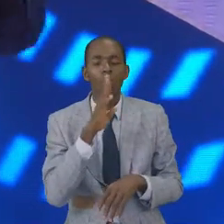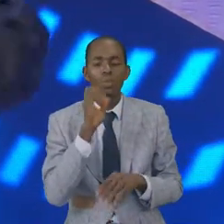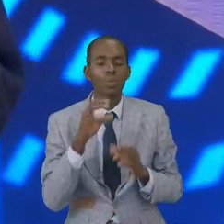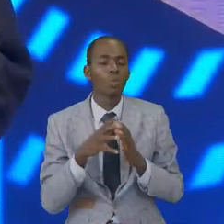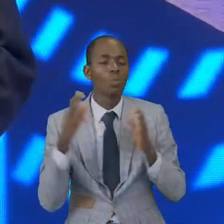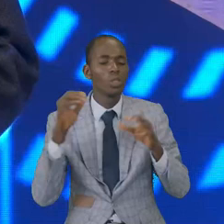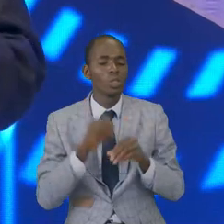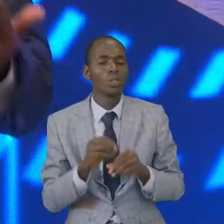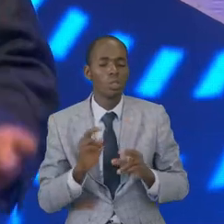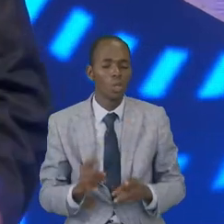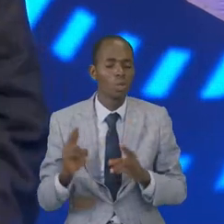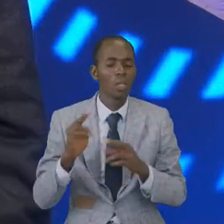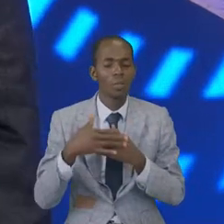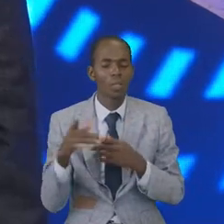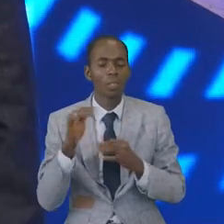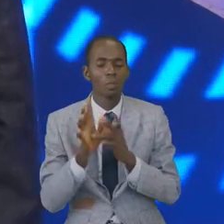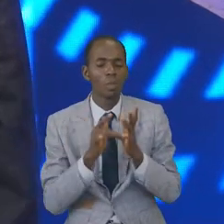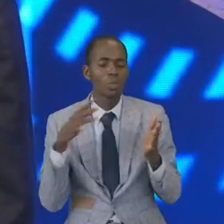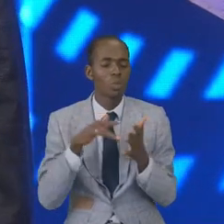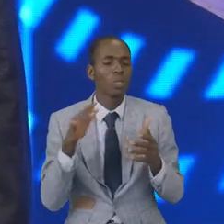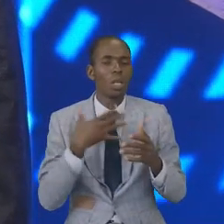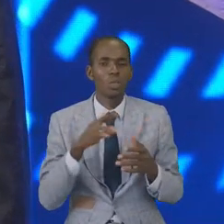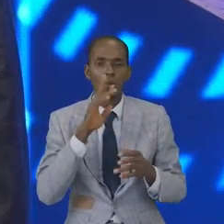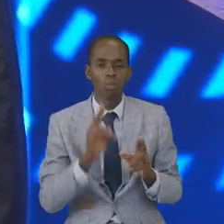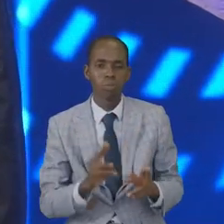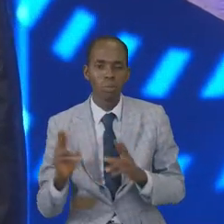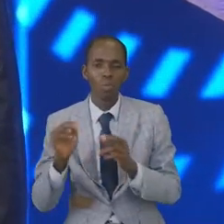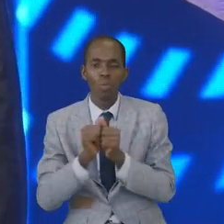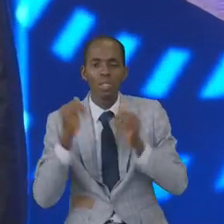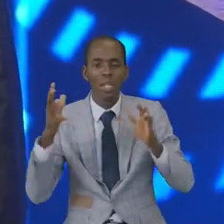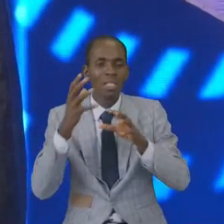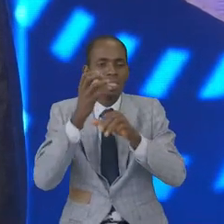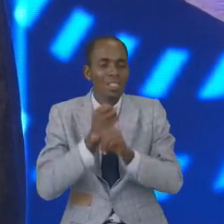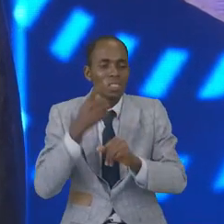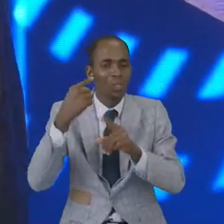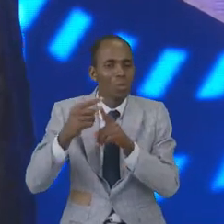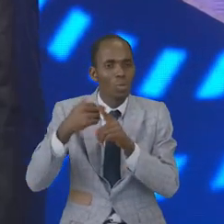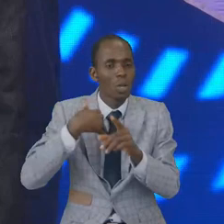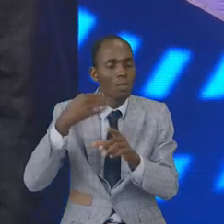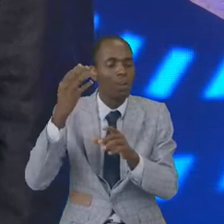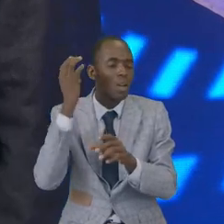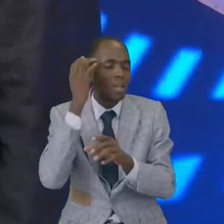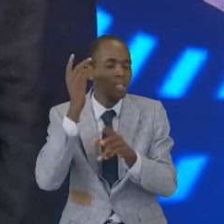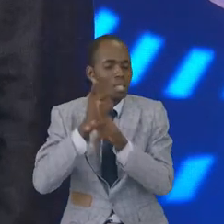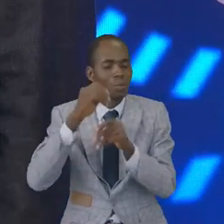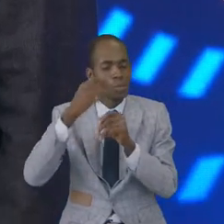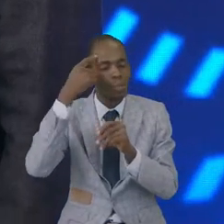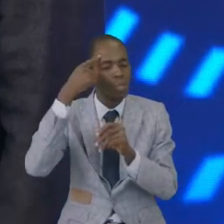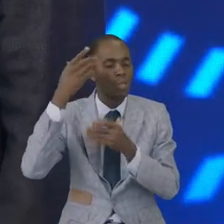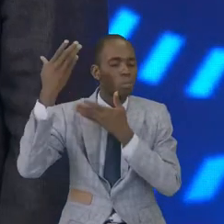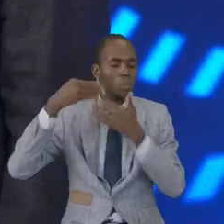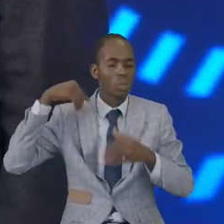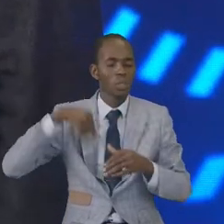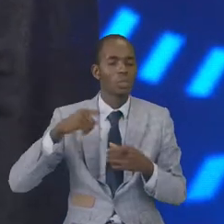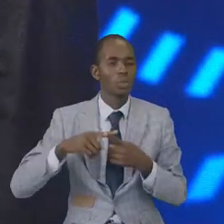you're rushing out without getting the message from the head to the heart. You will pray and